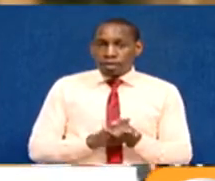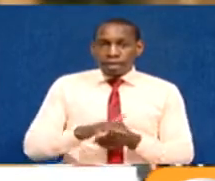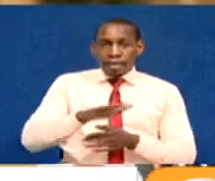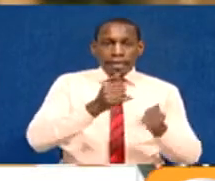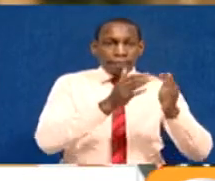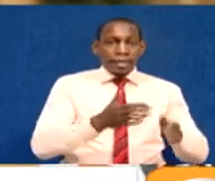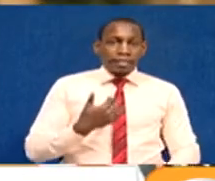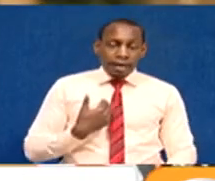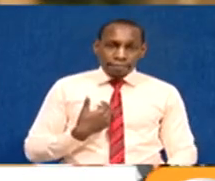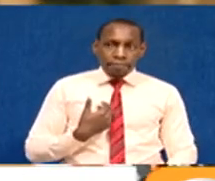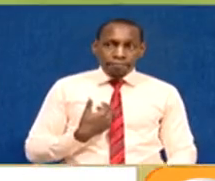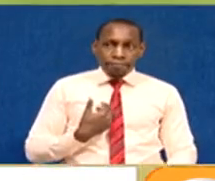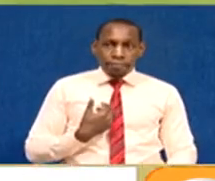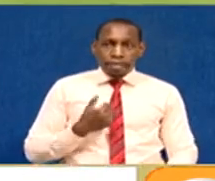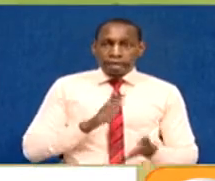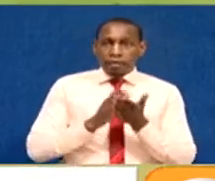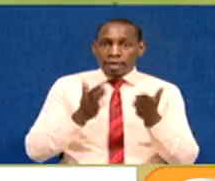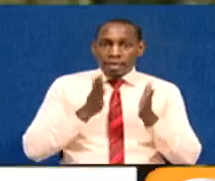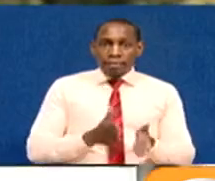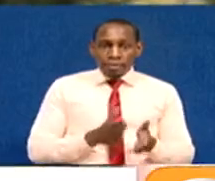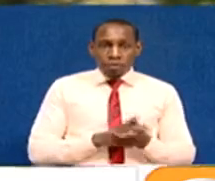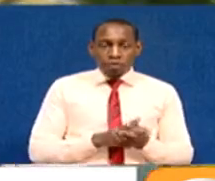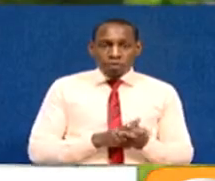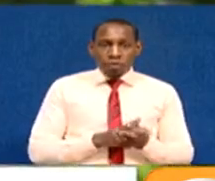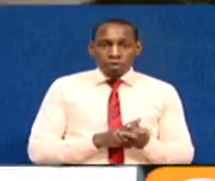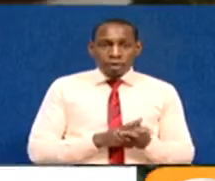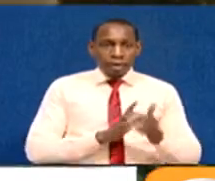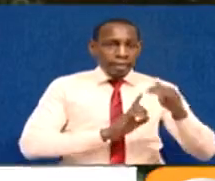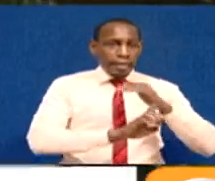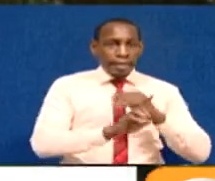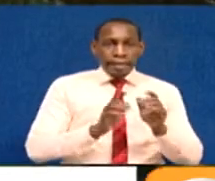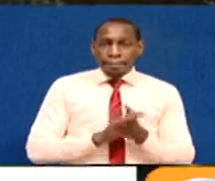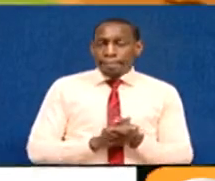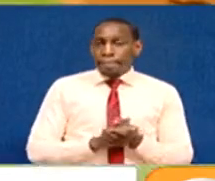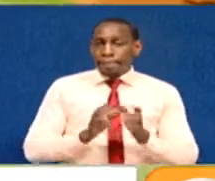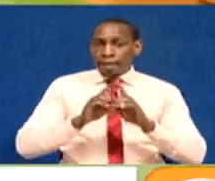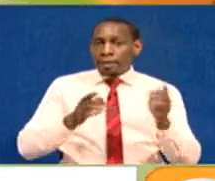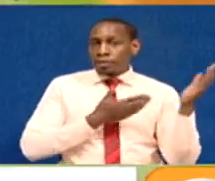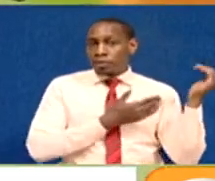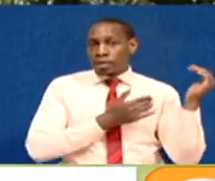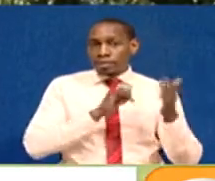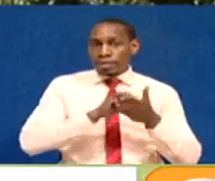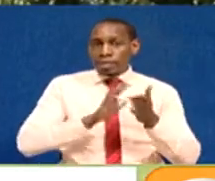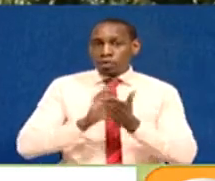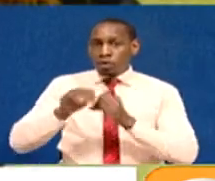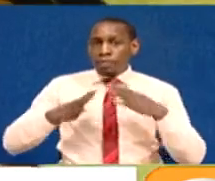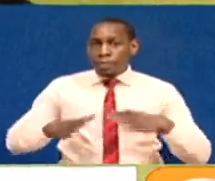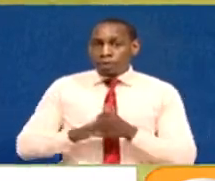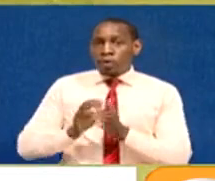players, that nobody's going to go to where they are at. But we expect that everybody will